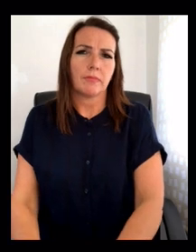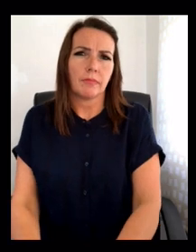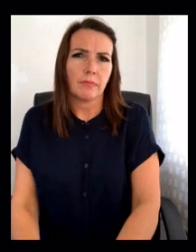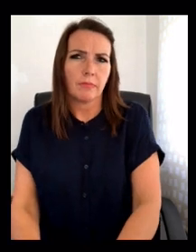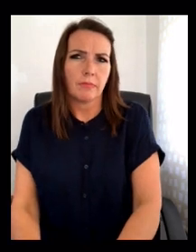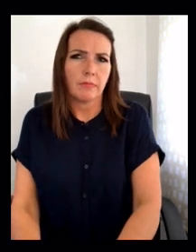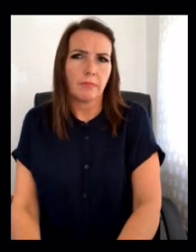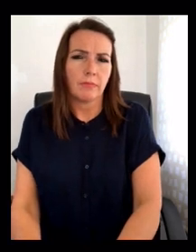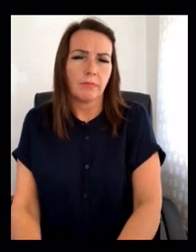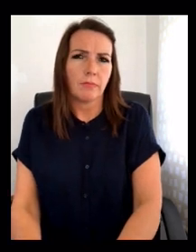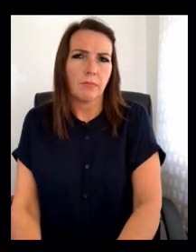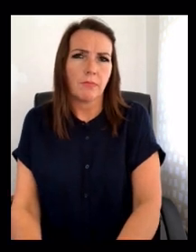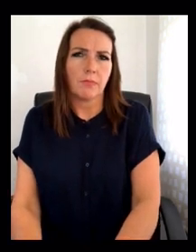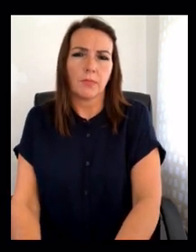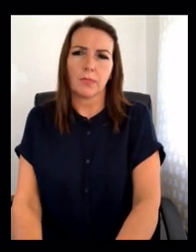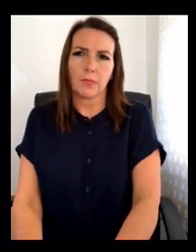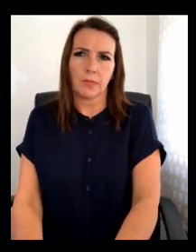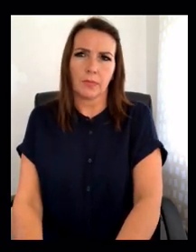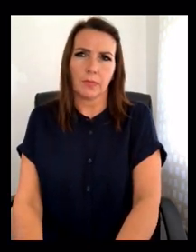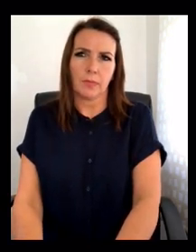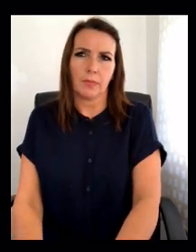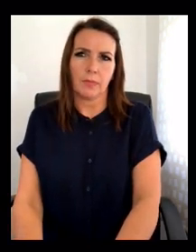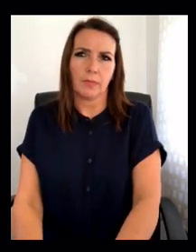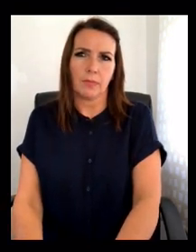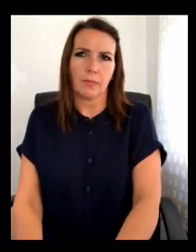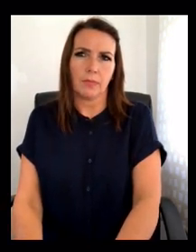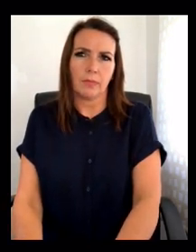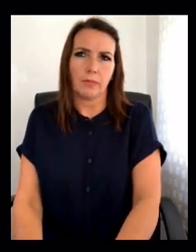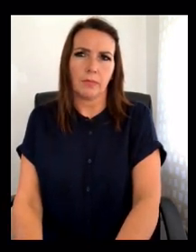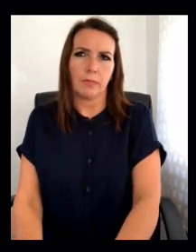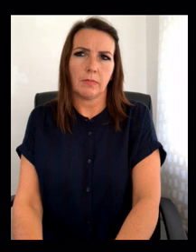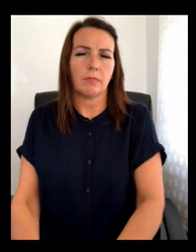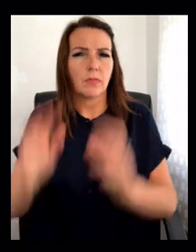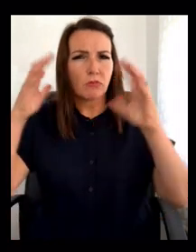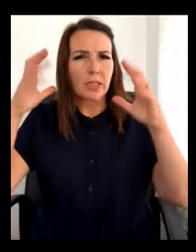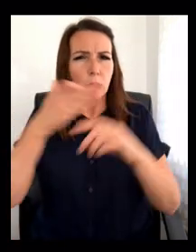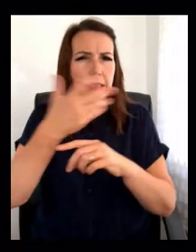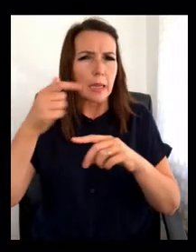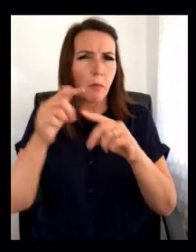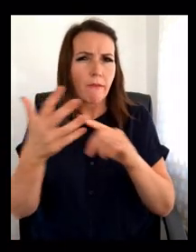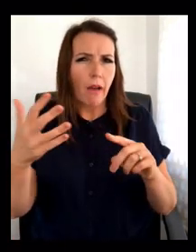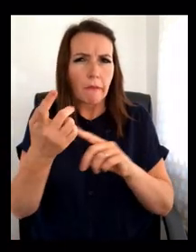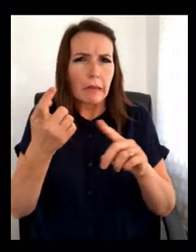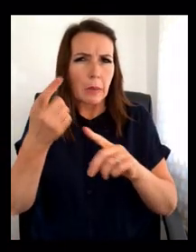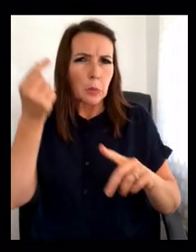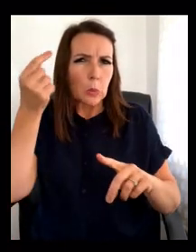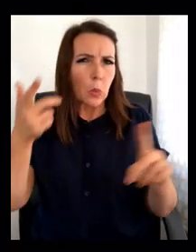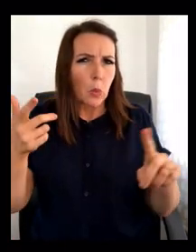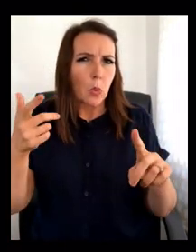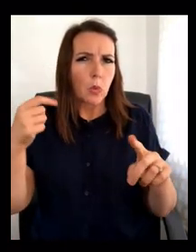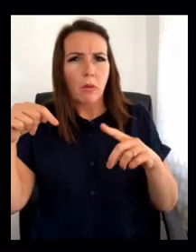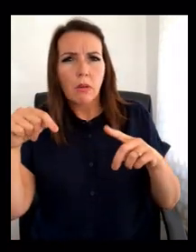Here on Metzing FM, all be ready for the things here on 98.5 Metzing FM. Coming up soon is your excitement thing